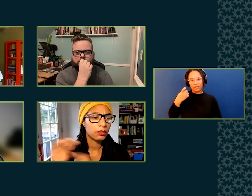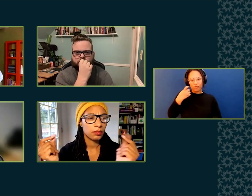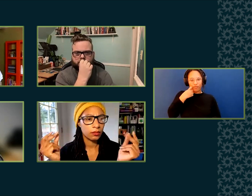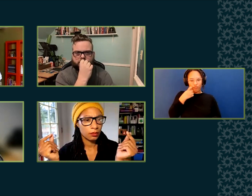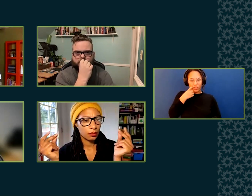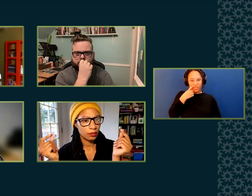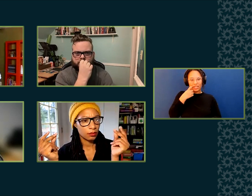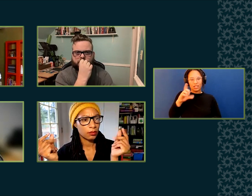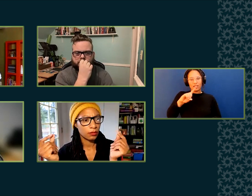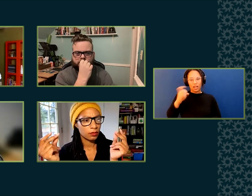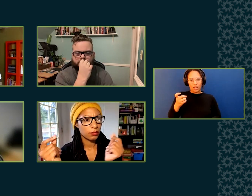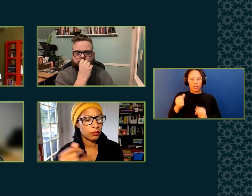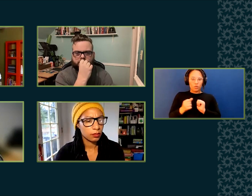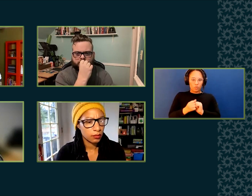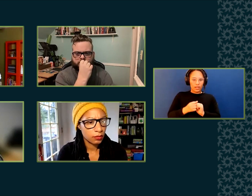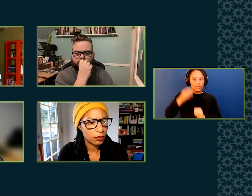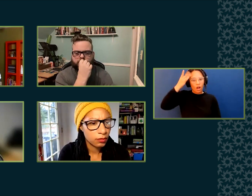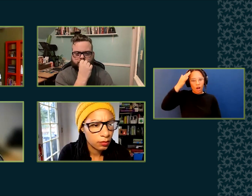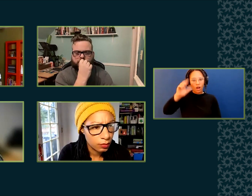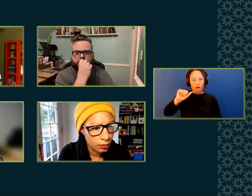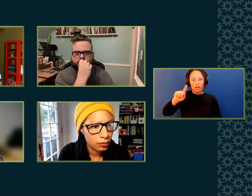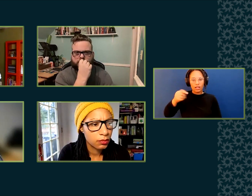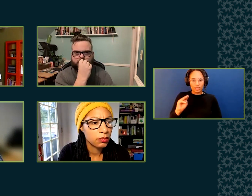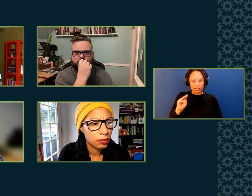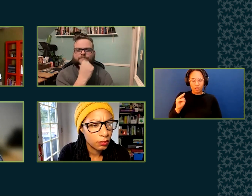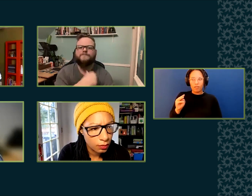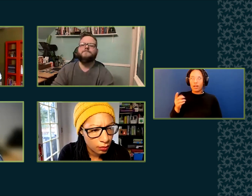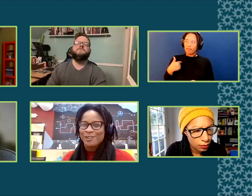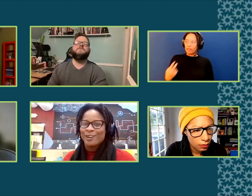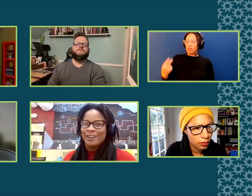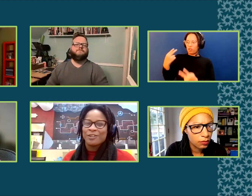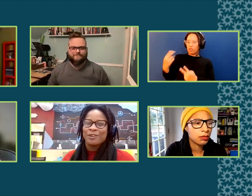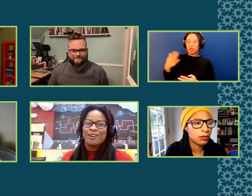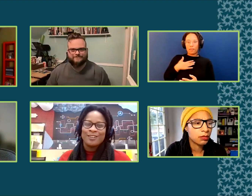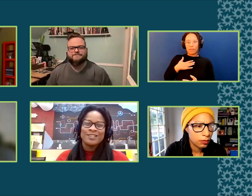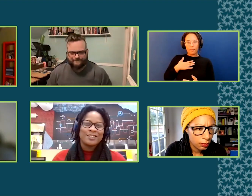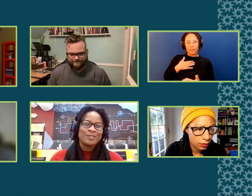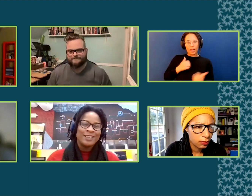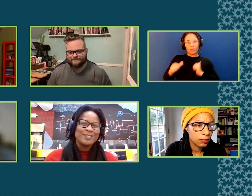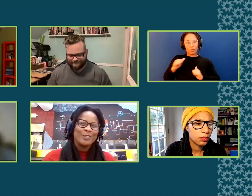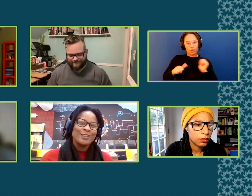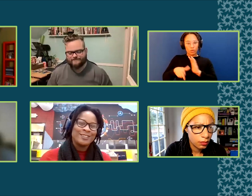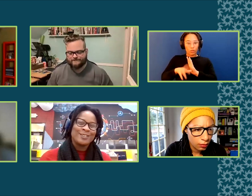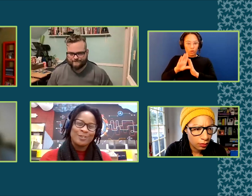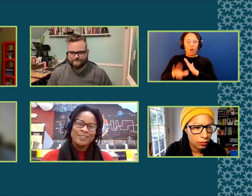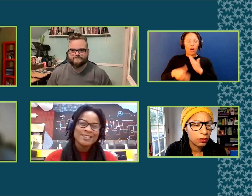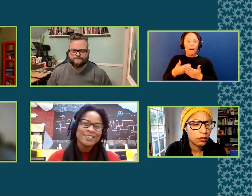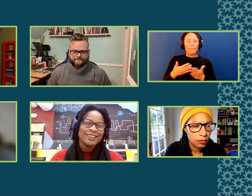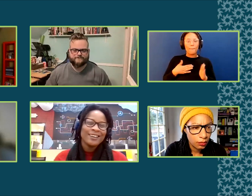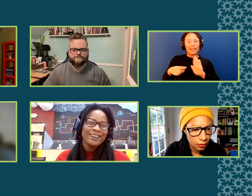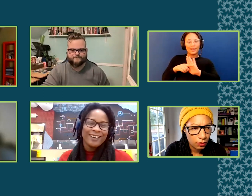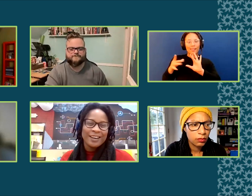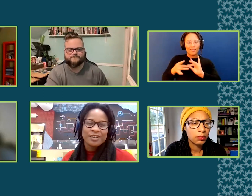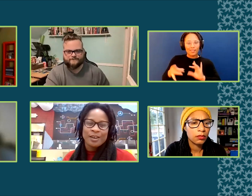back on my performance reviews, it was very much like, oh, all of my negative things are either autistic traits or autistic